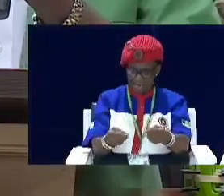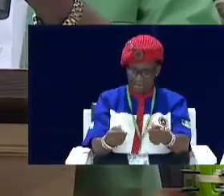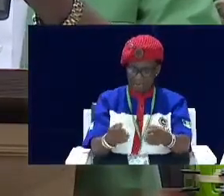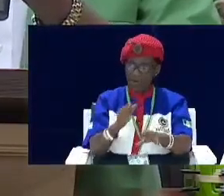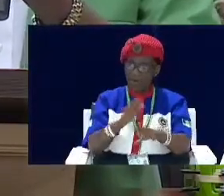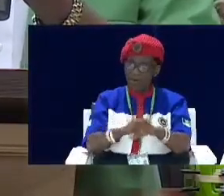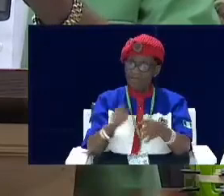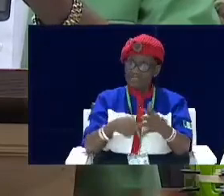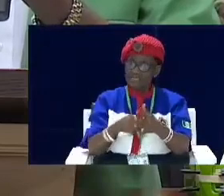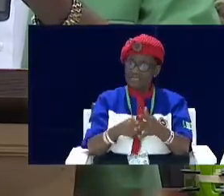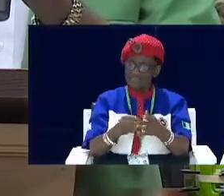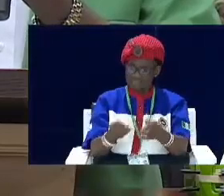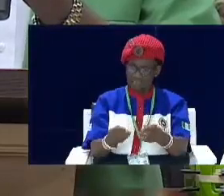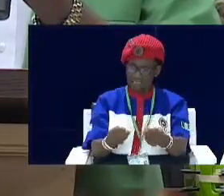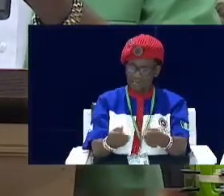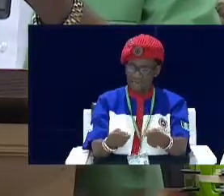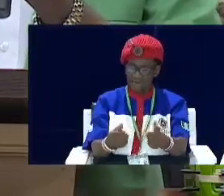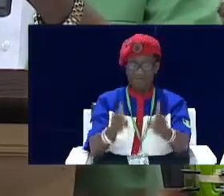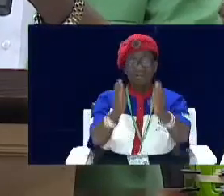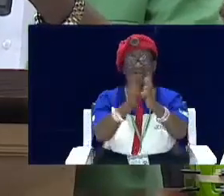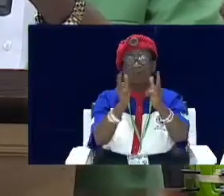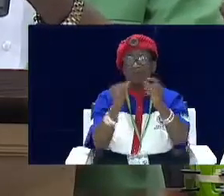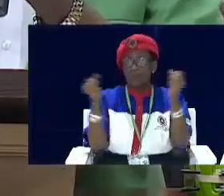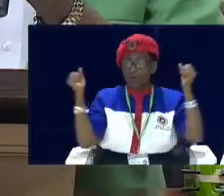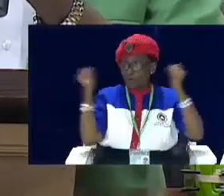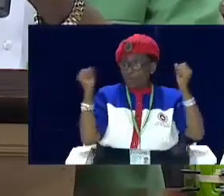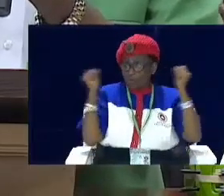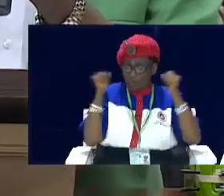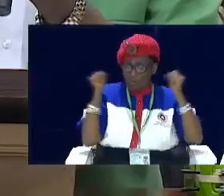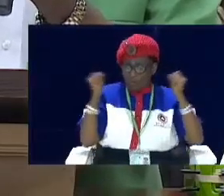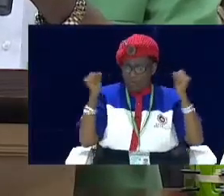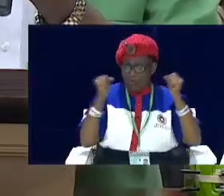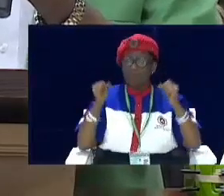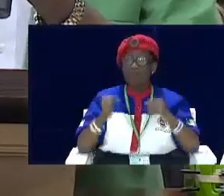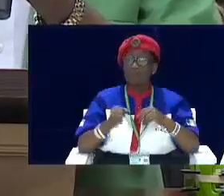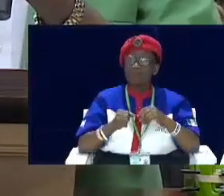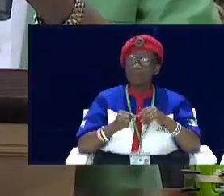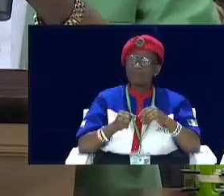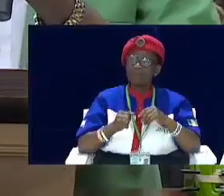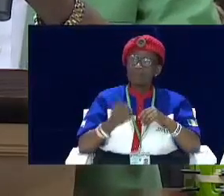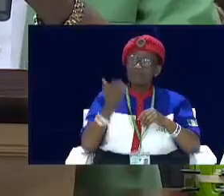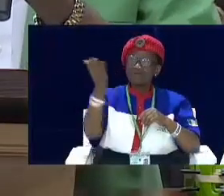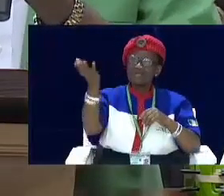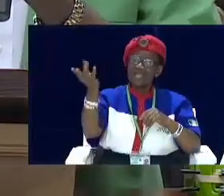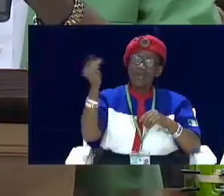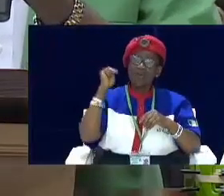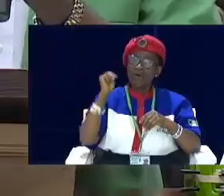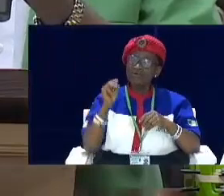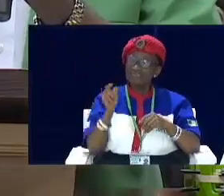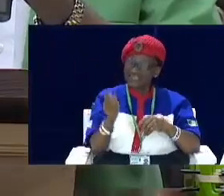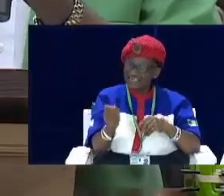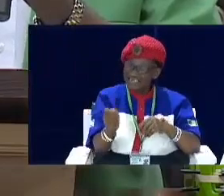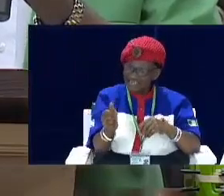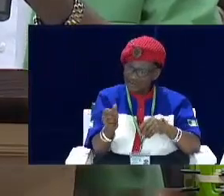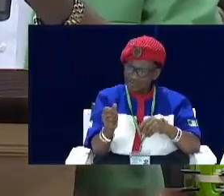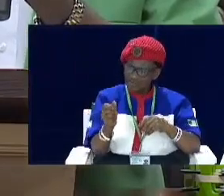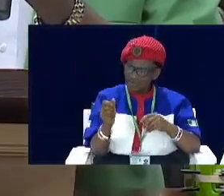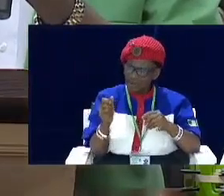mi. Ni lo pago yi. There was a little earthquake. Gbe si ni ile mimi wa